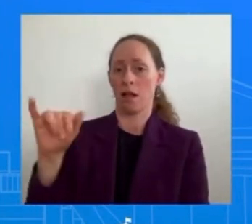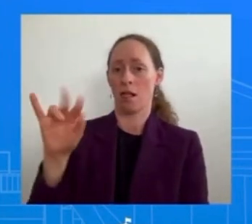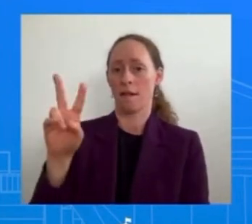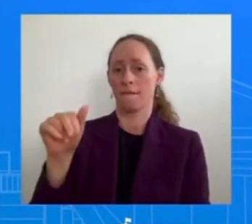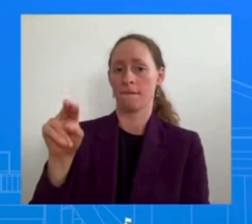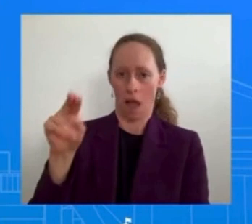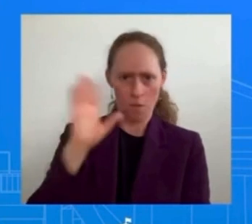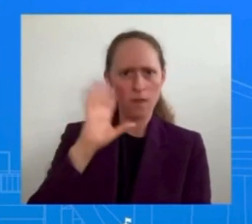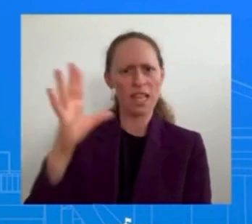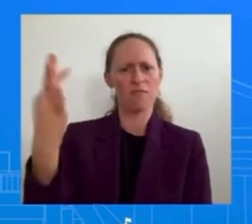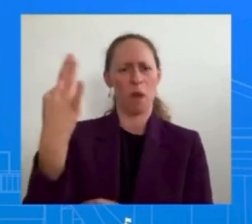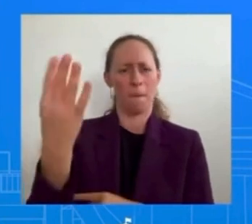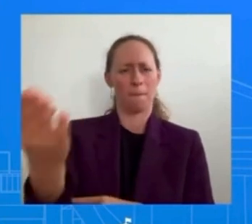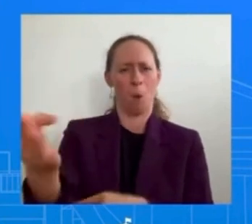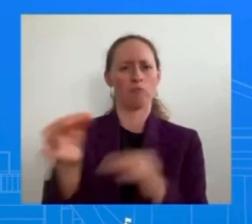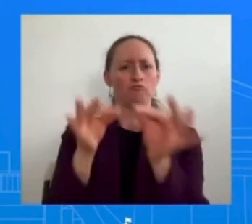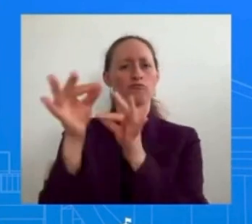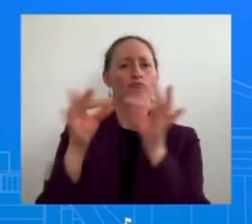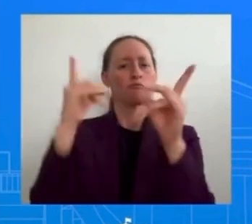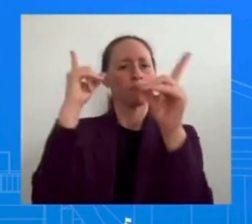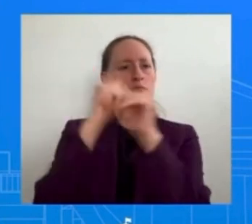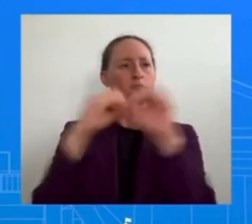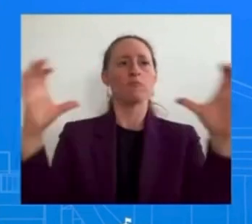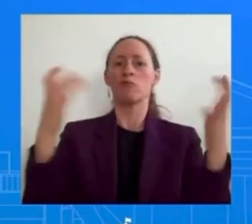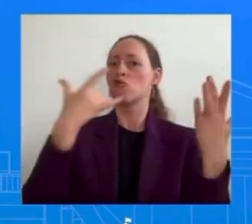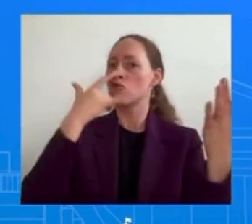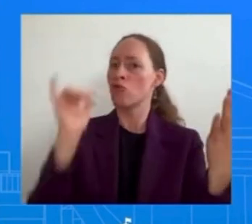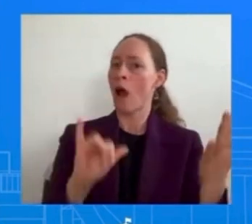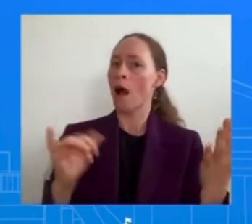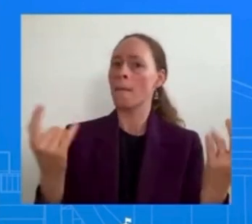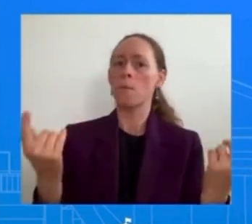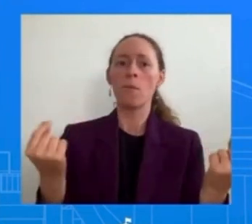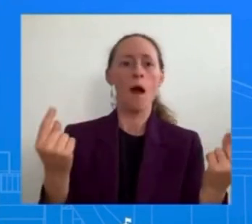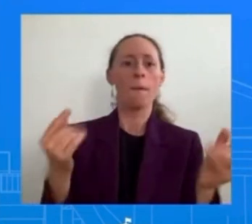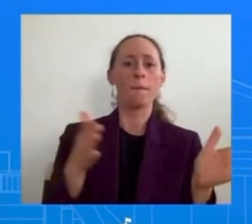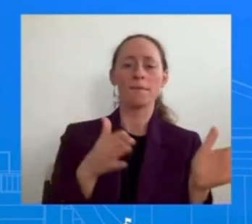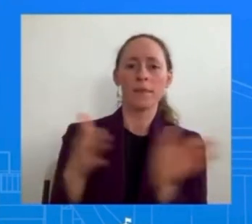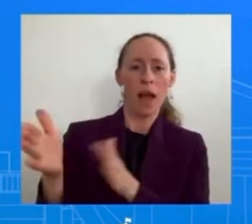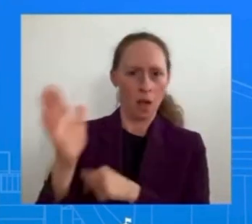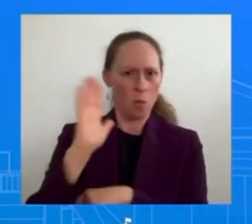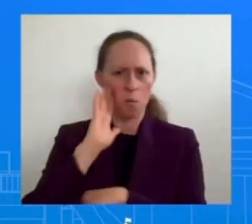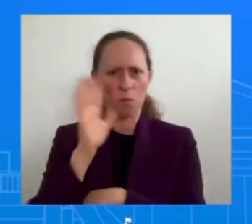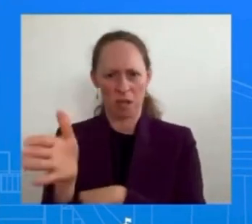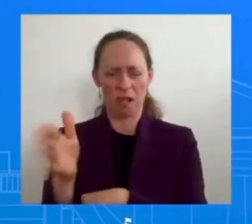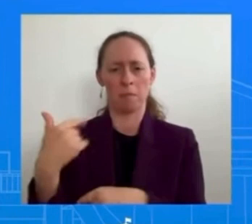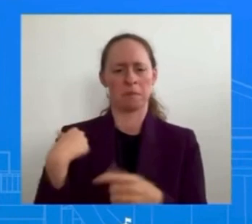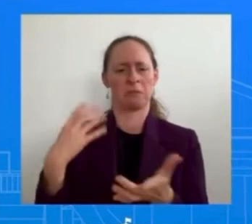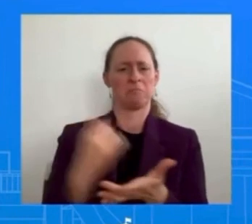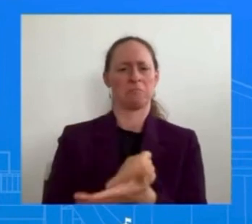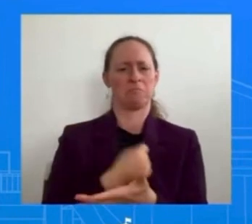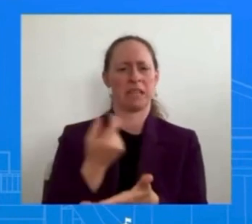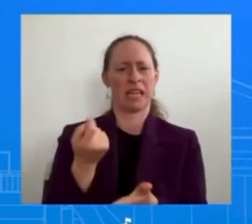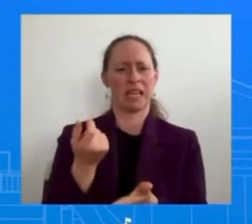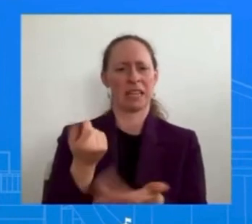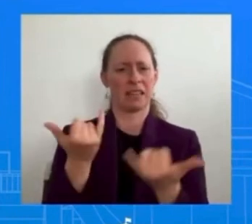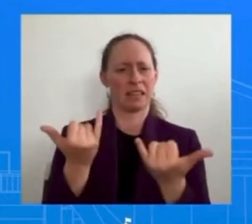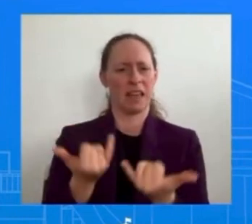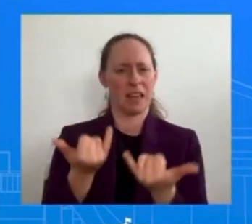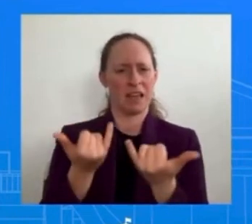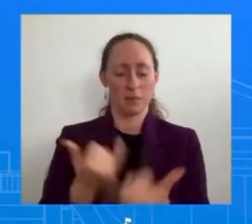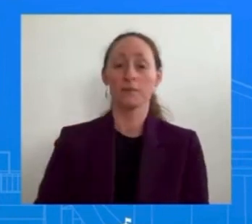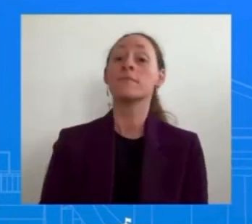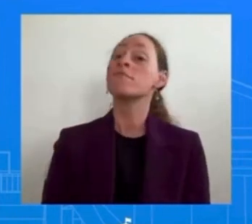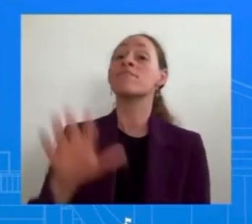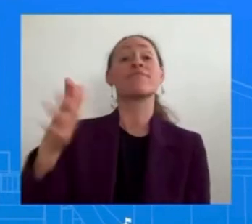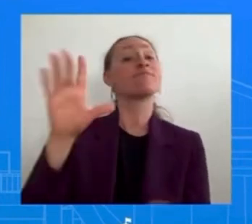talking to the pool. Our national security advisor is going to do a preview on